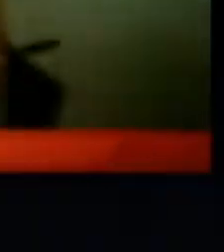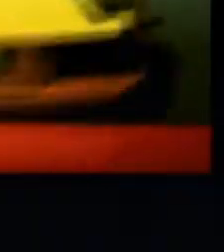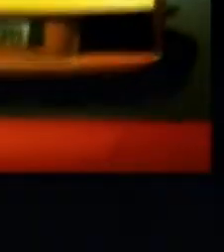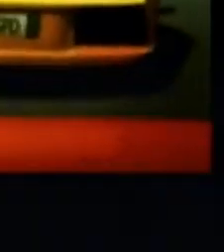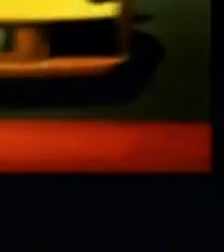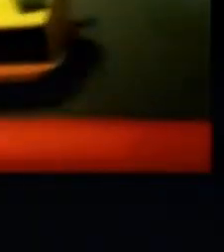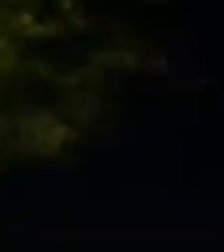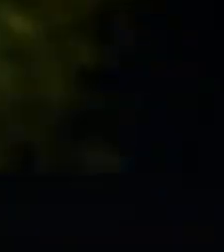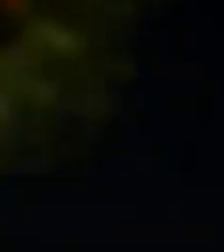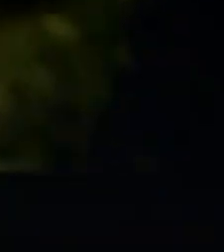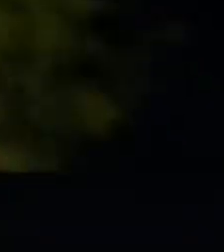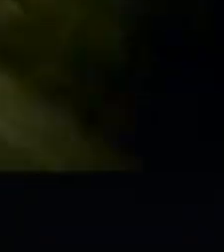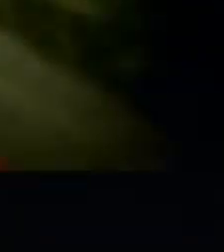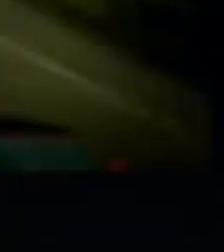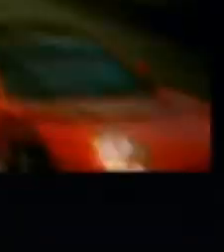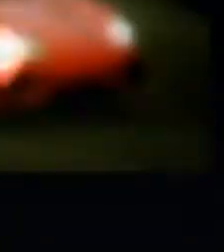was supercar class.